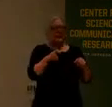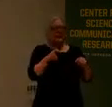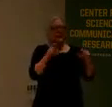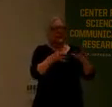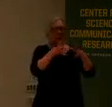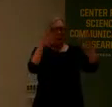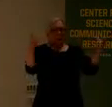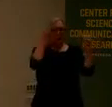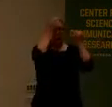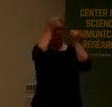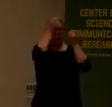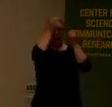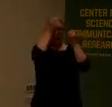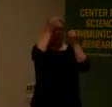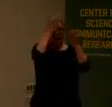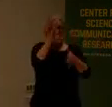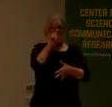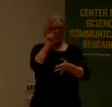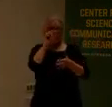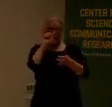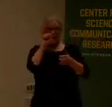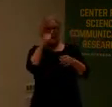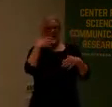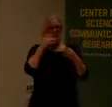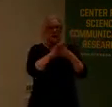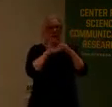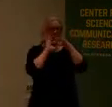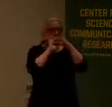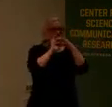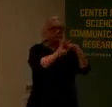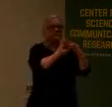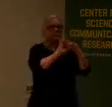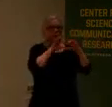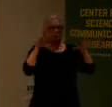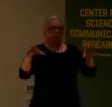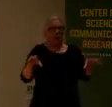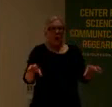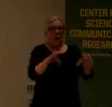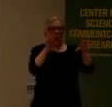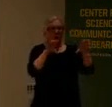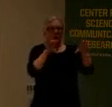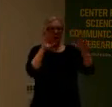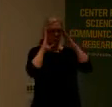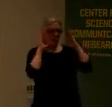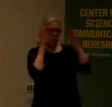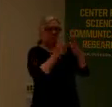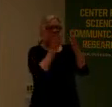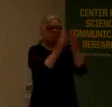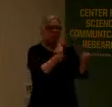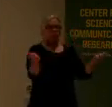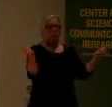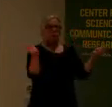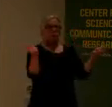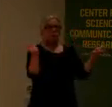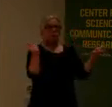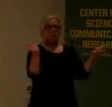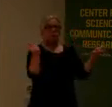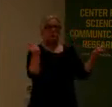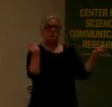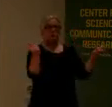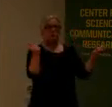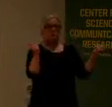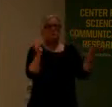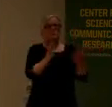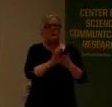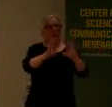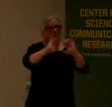research that is leveraged towards action and solution-oriented perspectives. So add an aim that looks